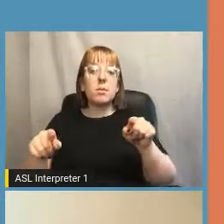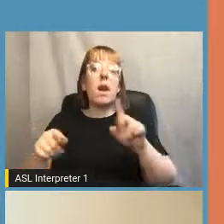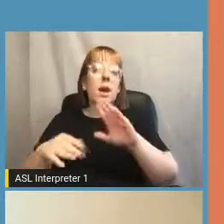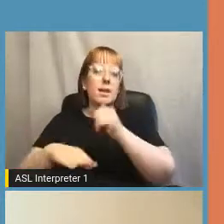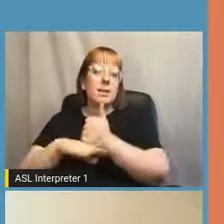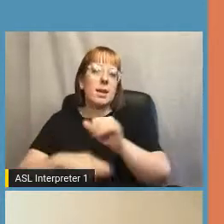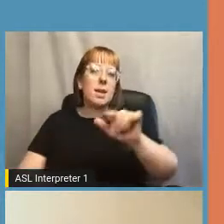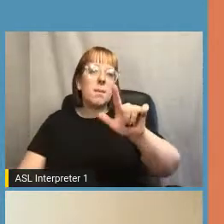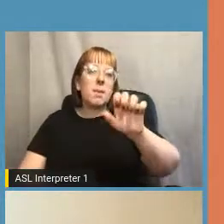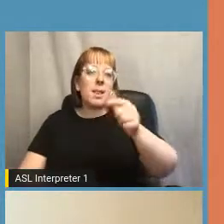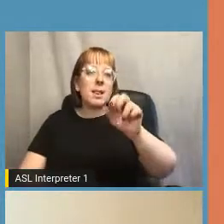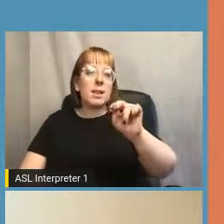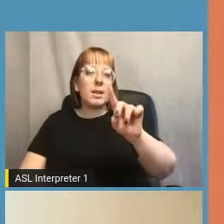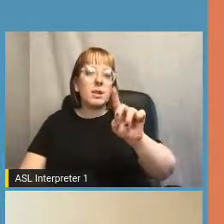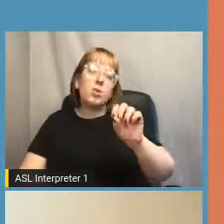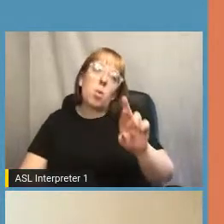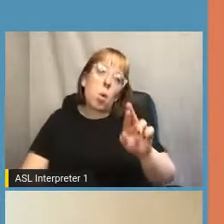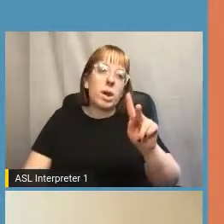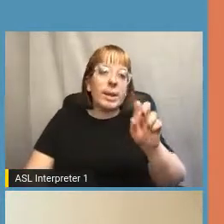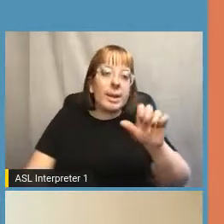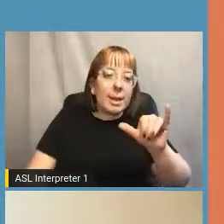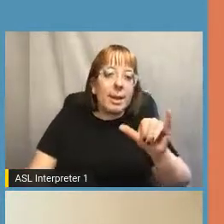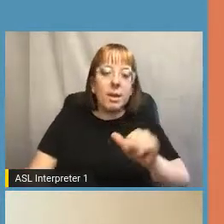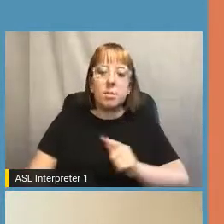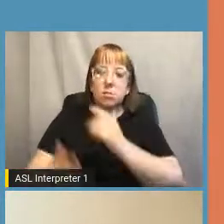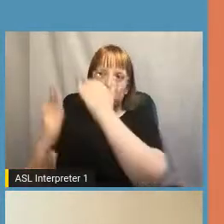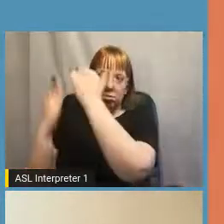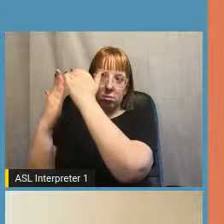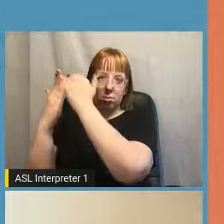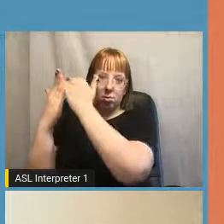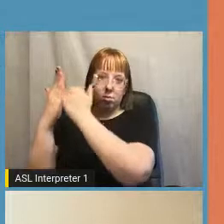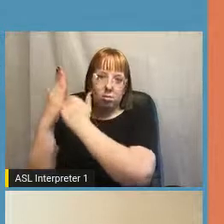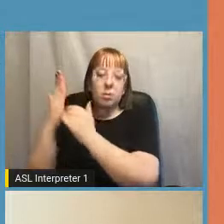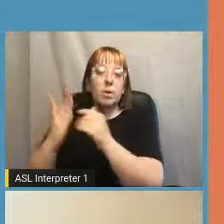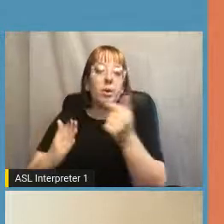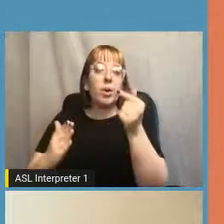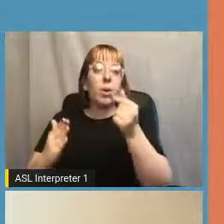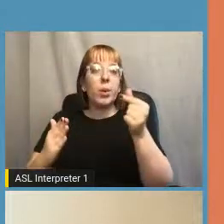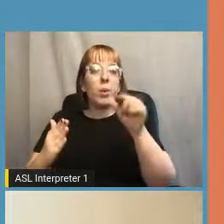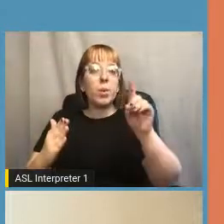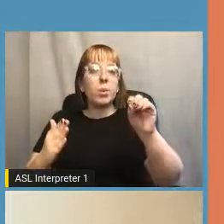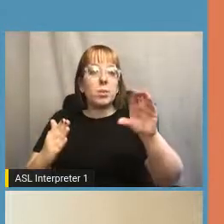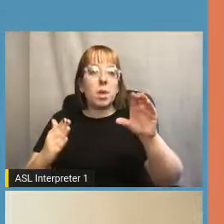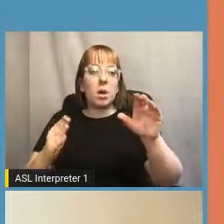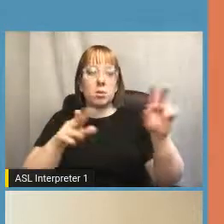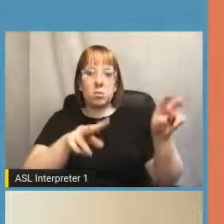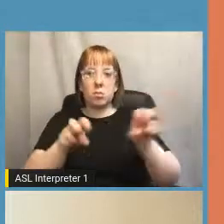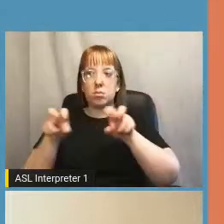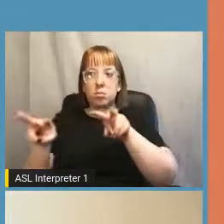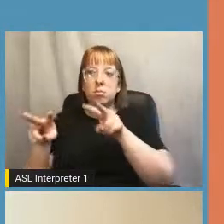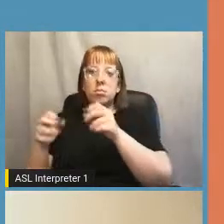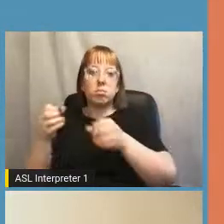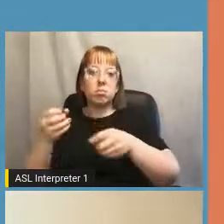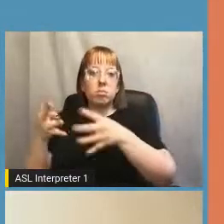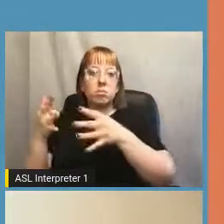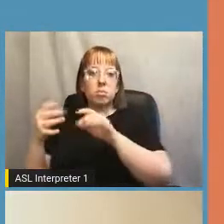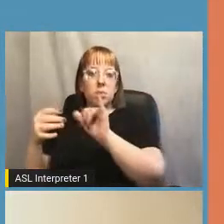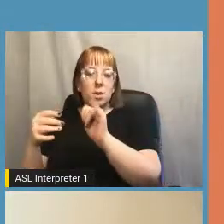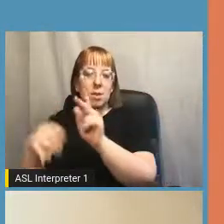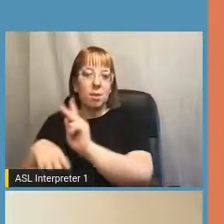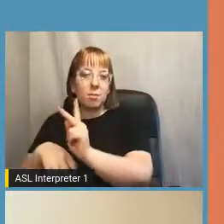for this layout that I did in Google Doc So circles are